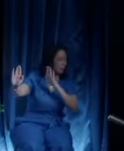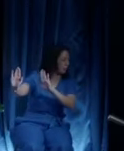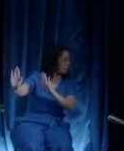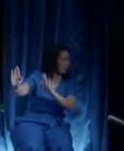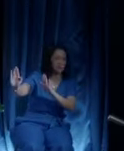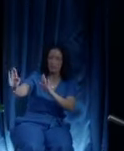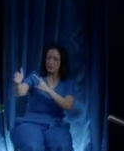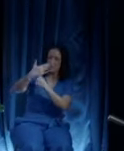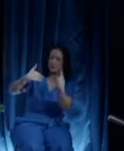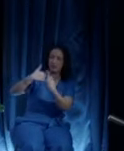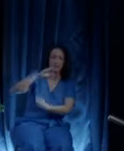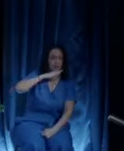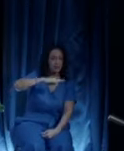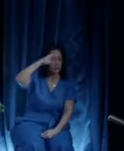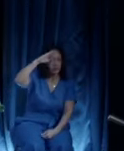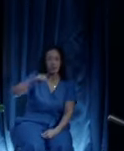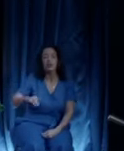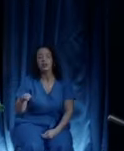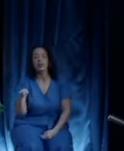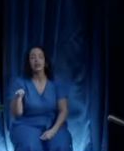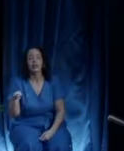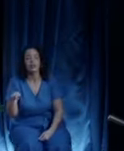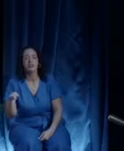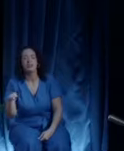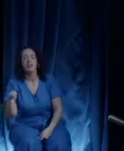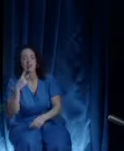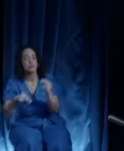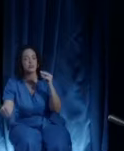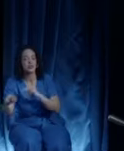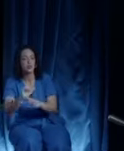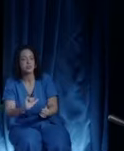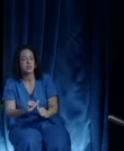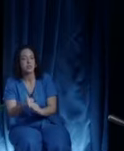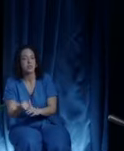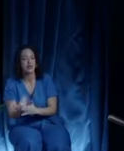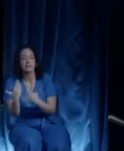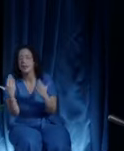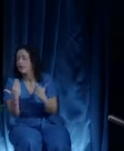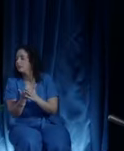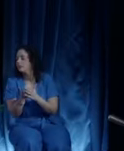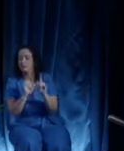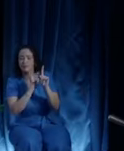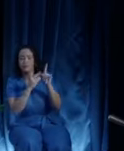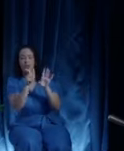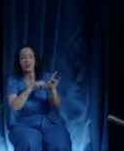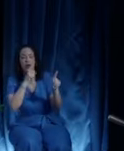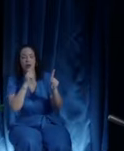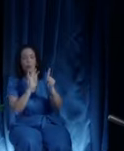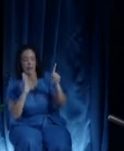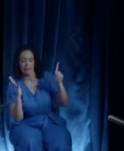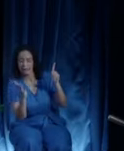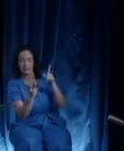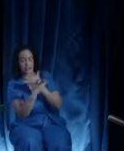the there's a gossip who basically sort of says the next day all the young men at court have disappeared